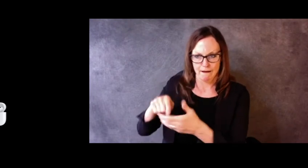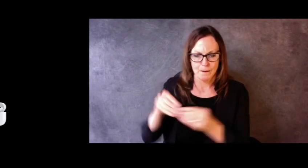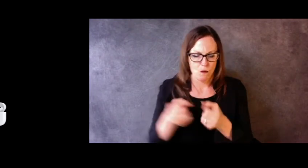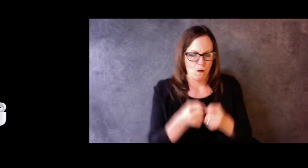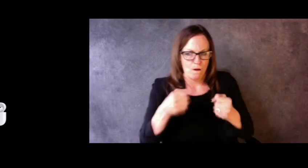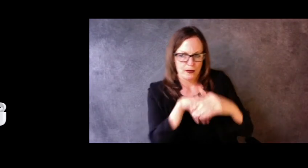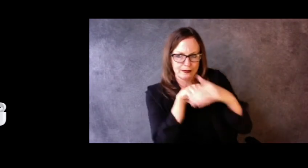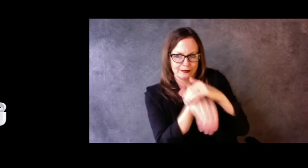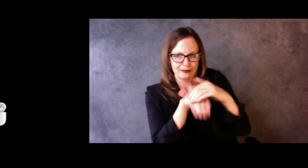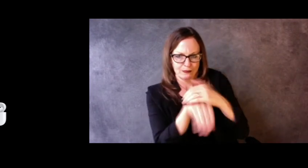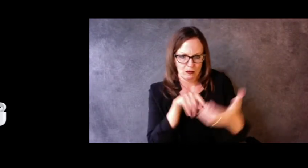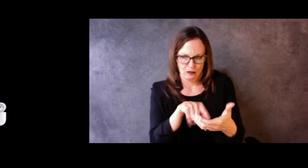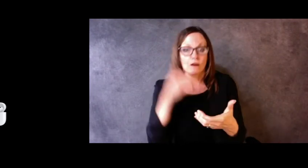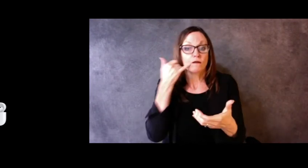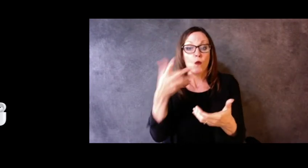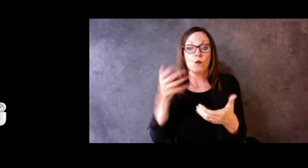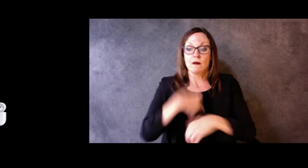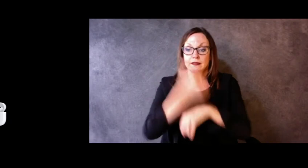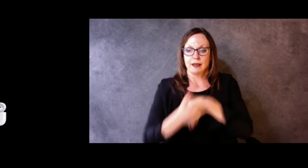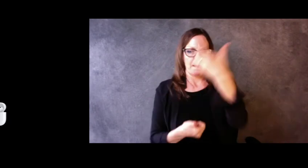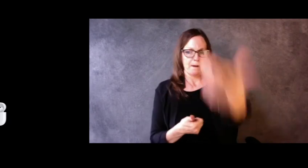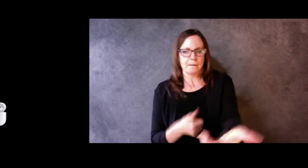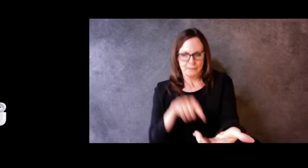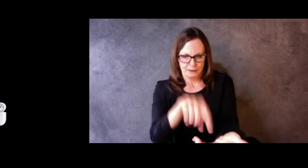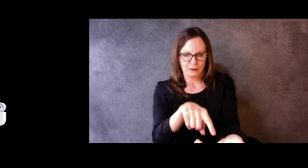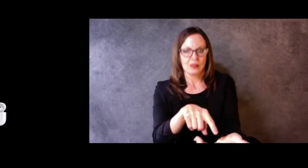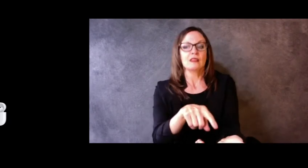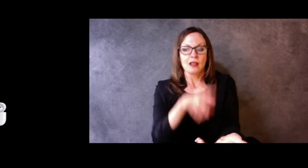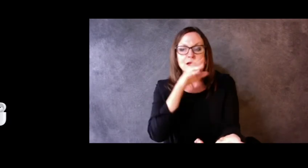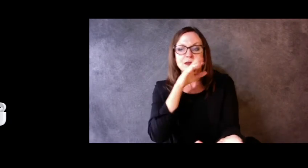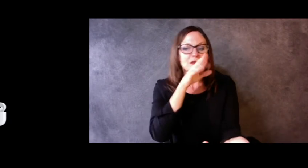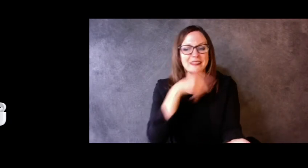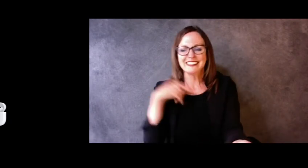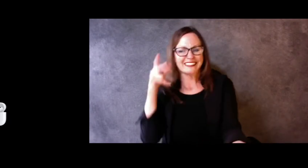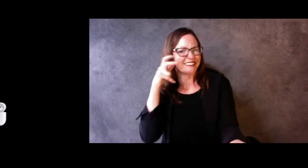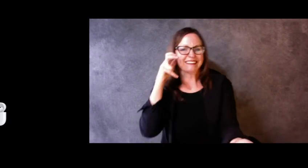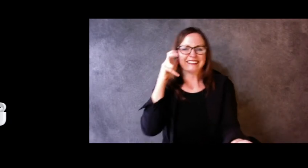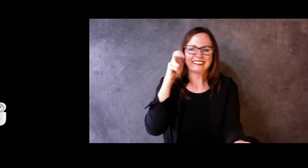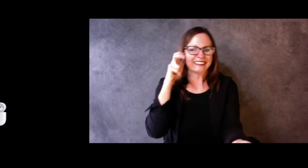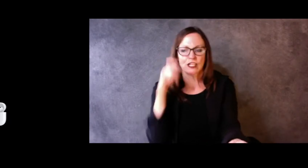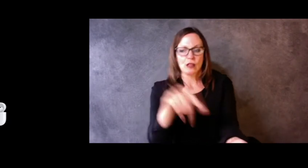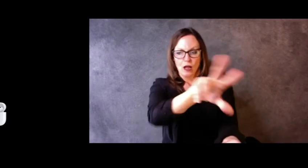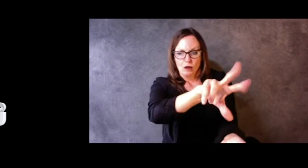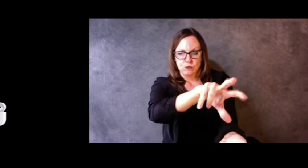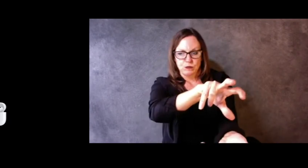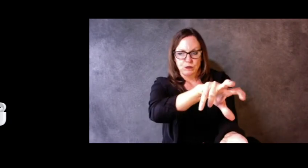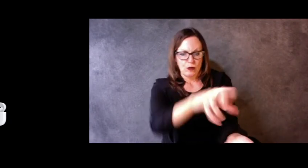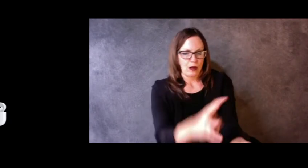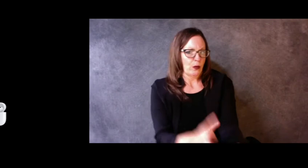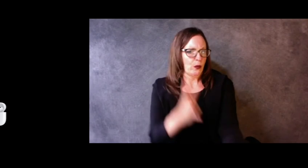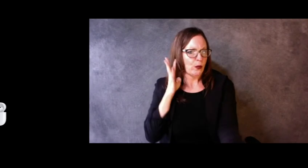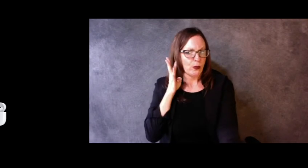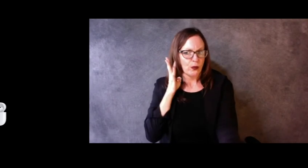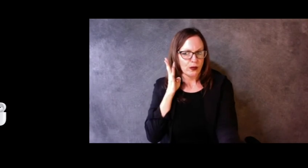through your AirPods, hear that speaker more clearly. This is a great example of a feature designed for hearing aid wearers, but with great applicability for